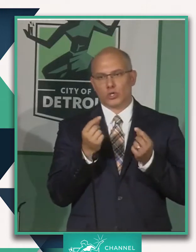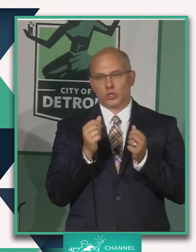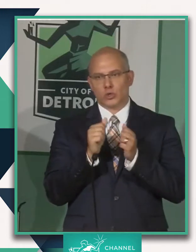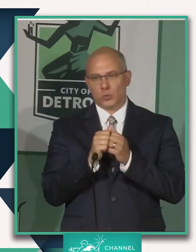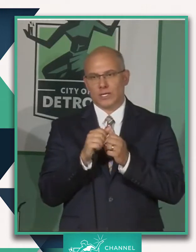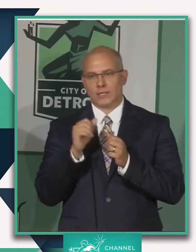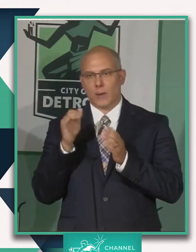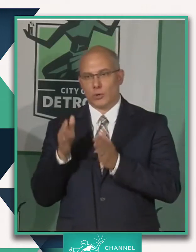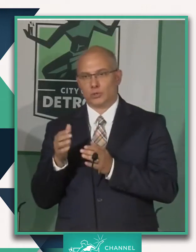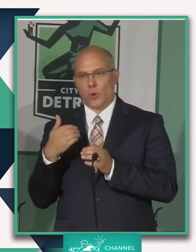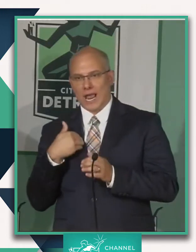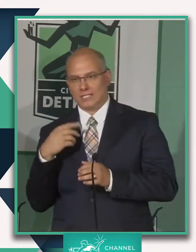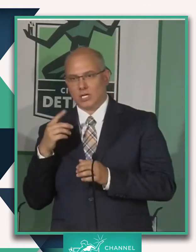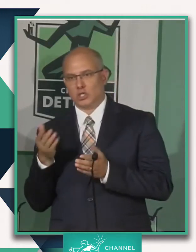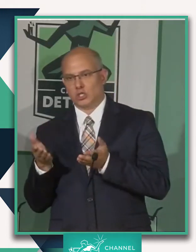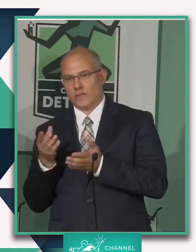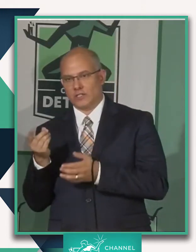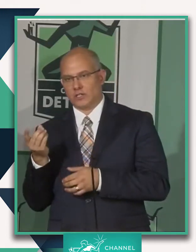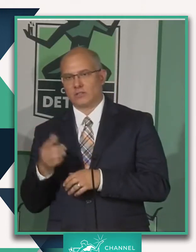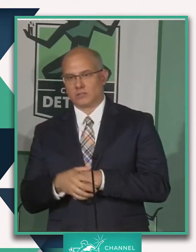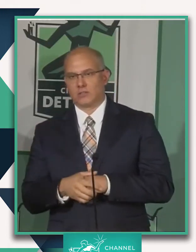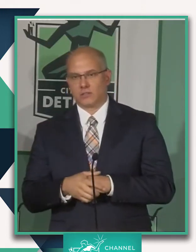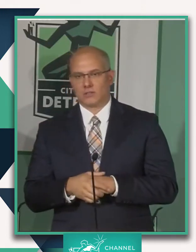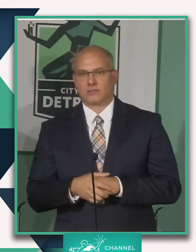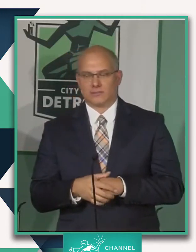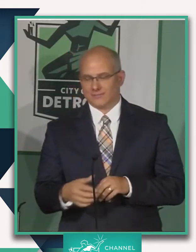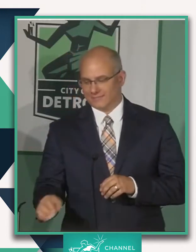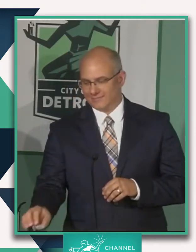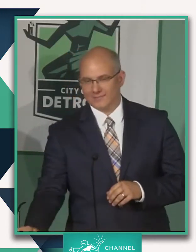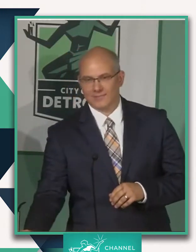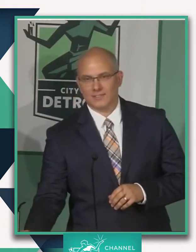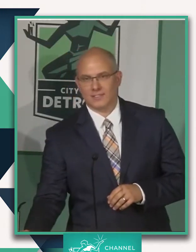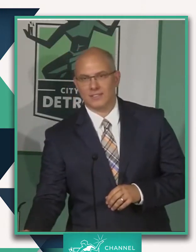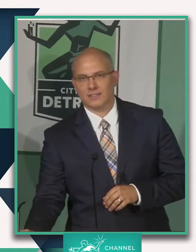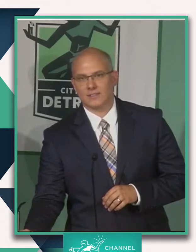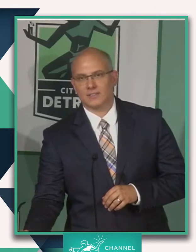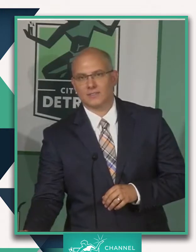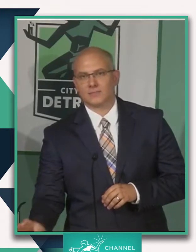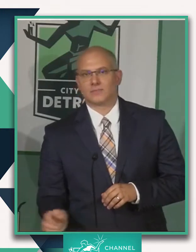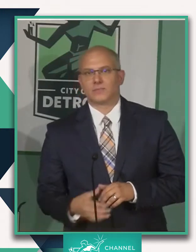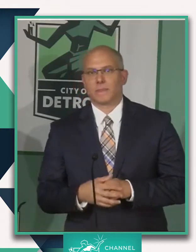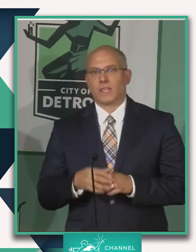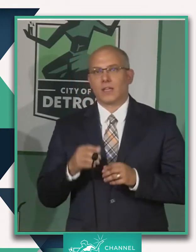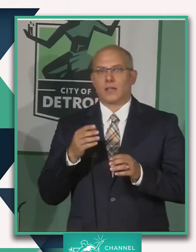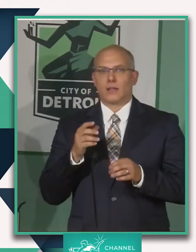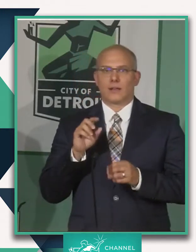understand how that works when a person has a service animal.